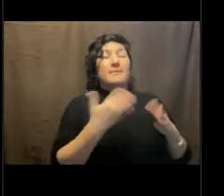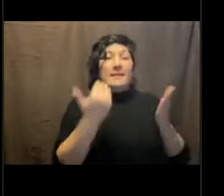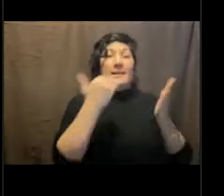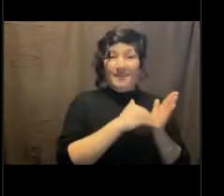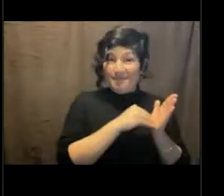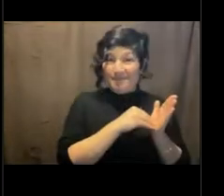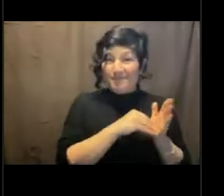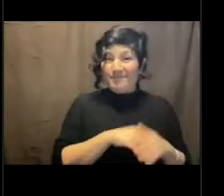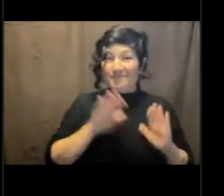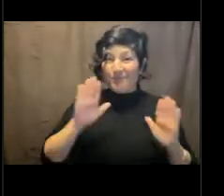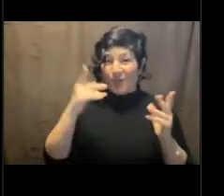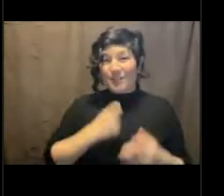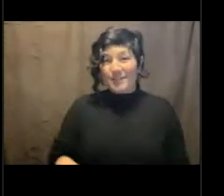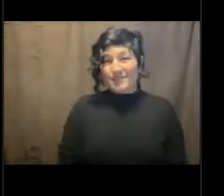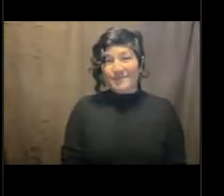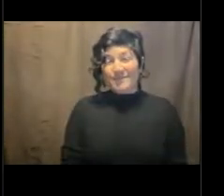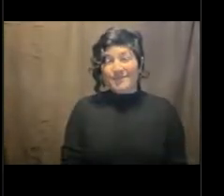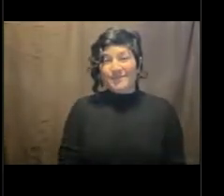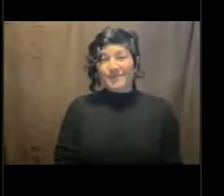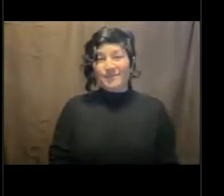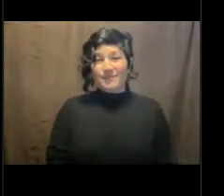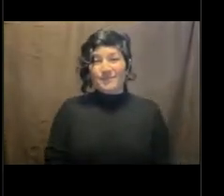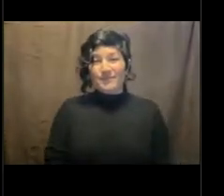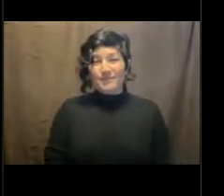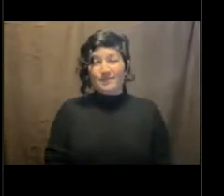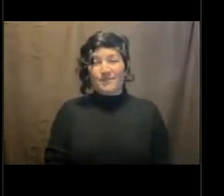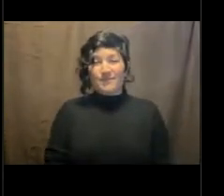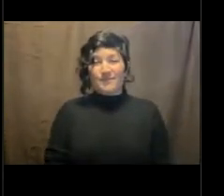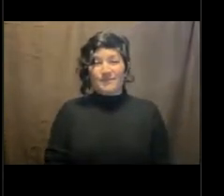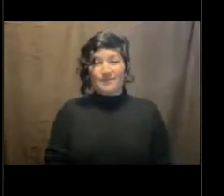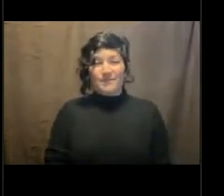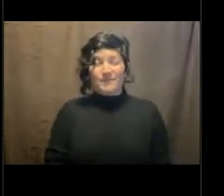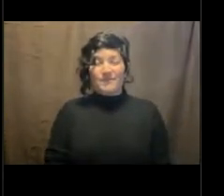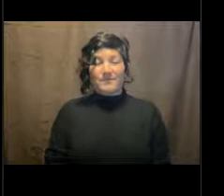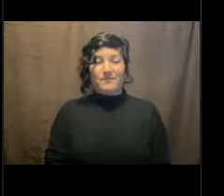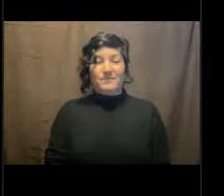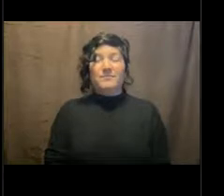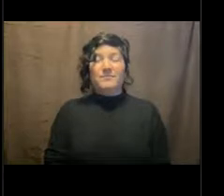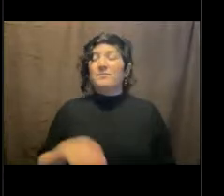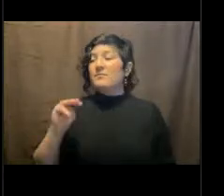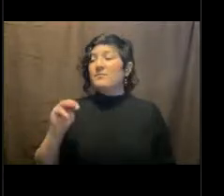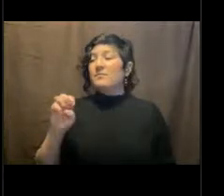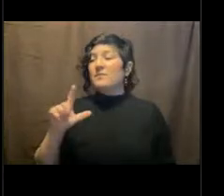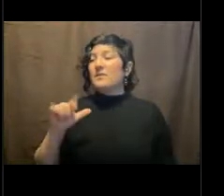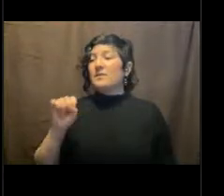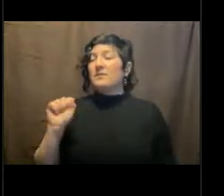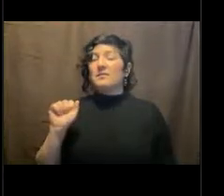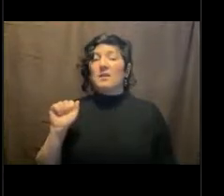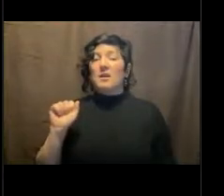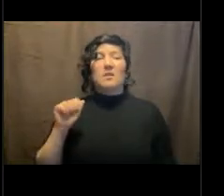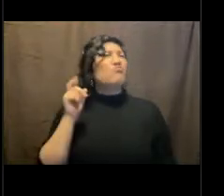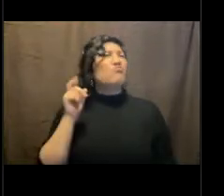question. And Melissa also asks, how big do leatherback turtles get?